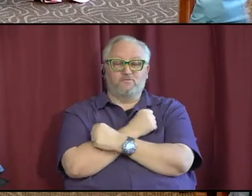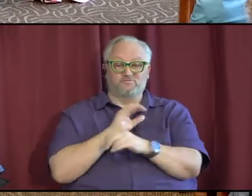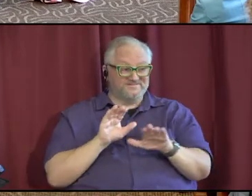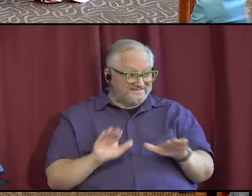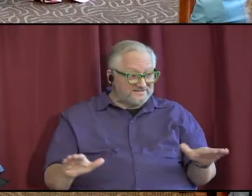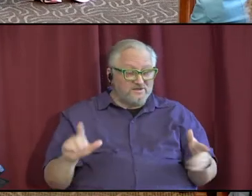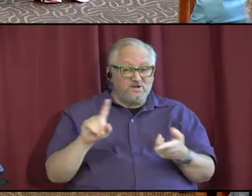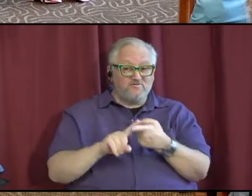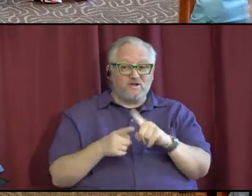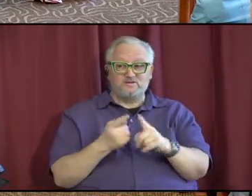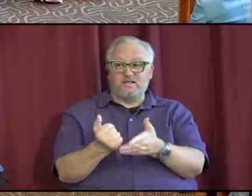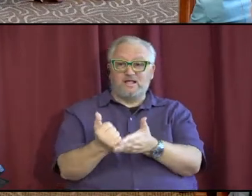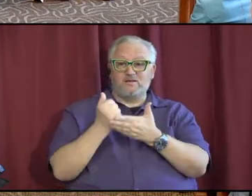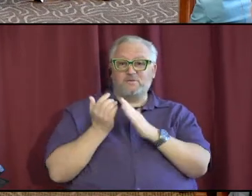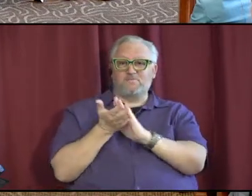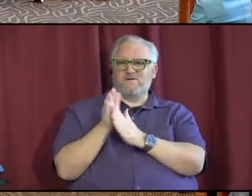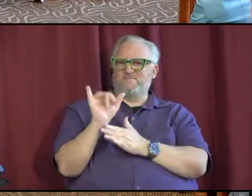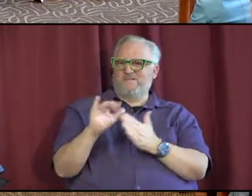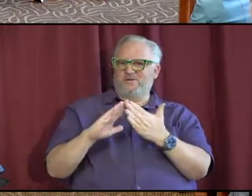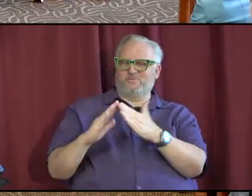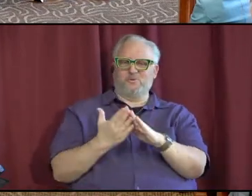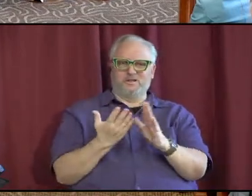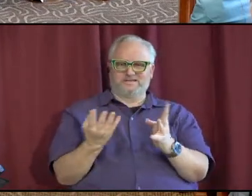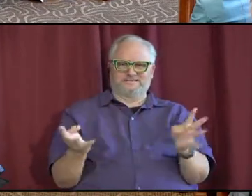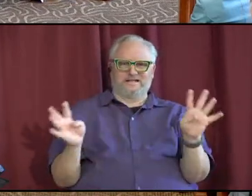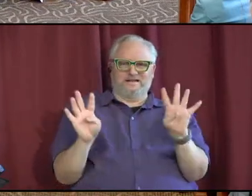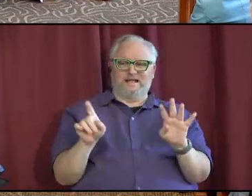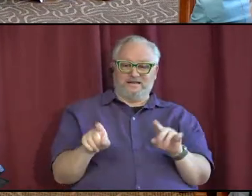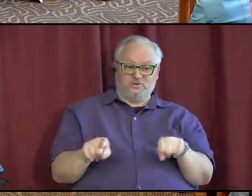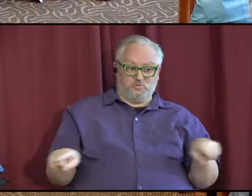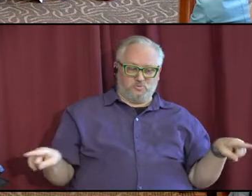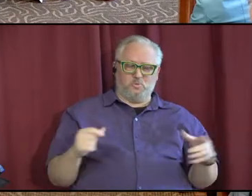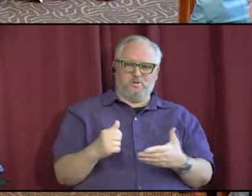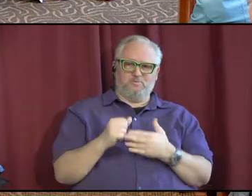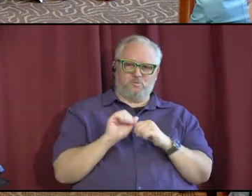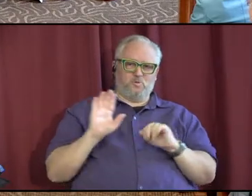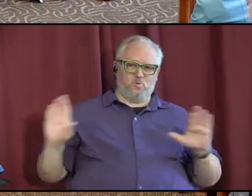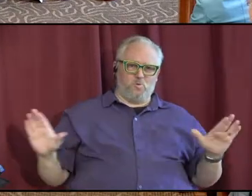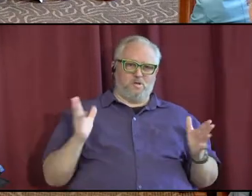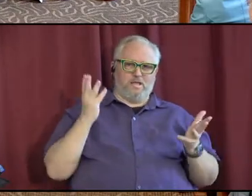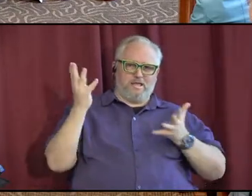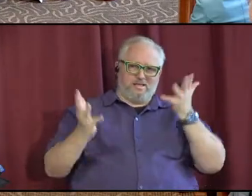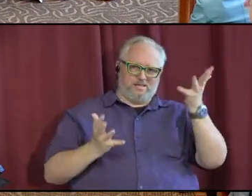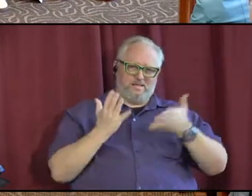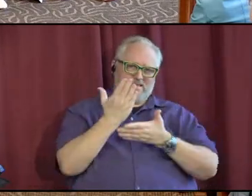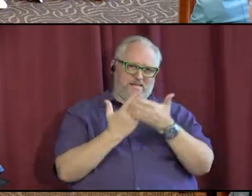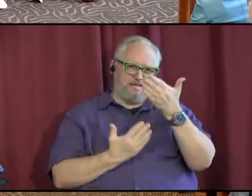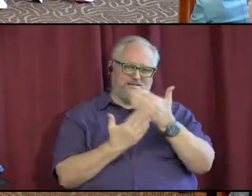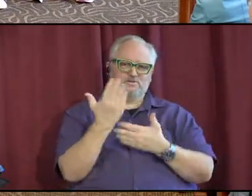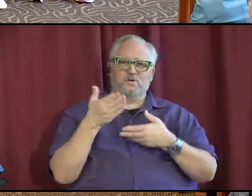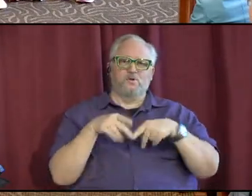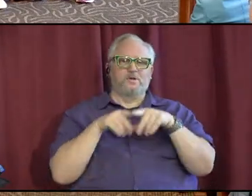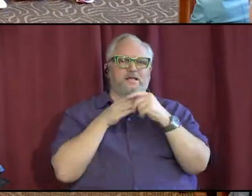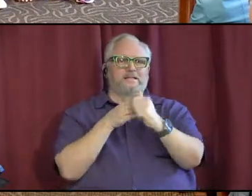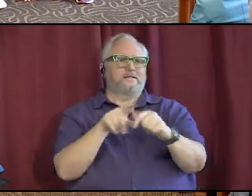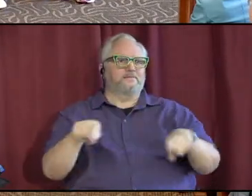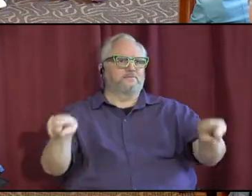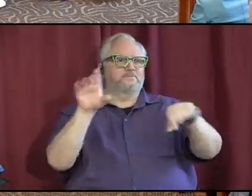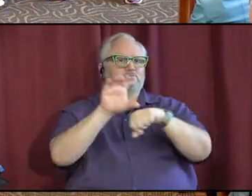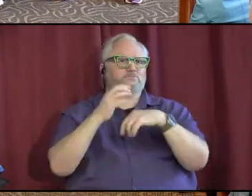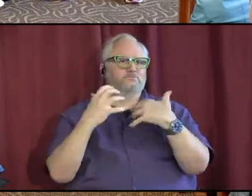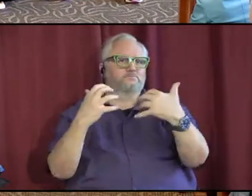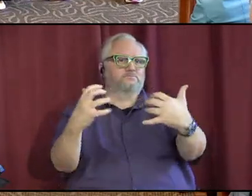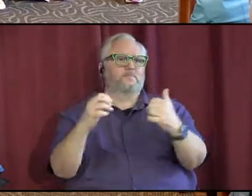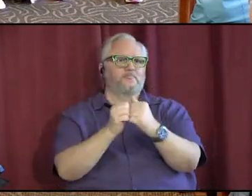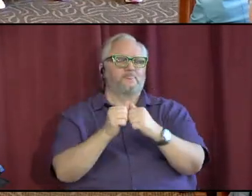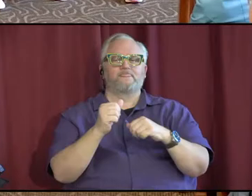that community, up here we're going to stand up, and I need your hand help. While we lead our congregation in the affirmation, we're going to